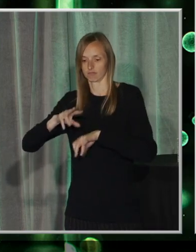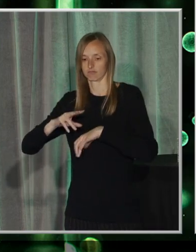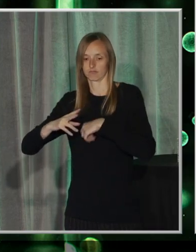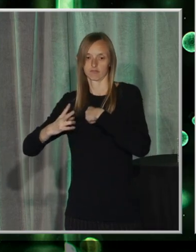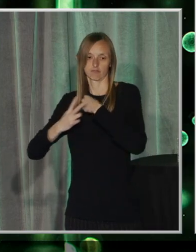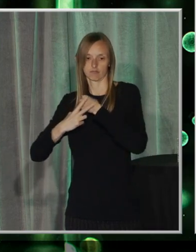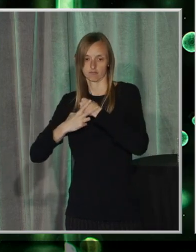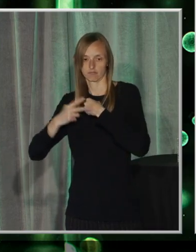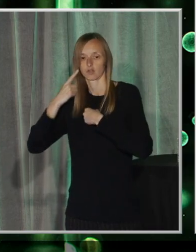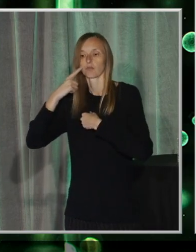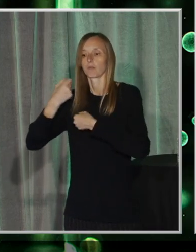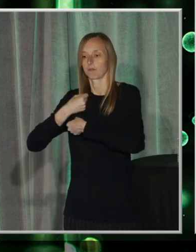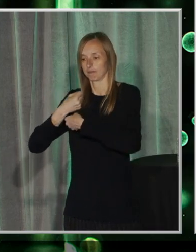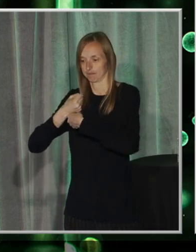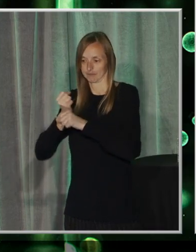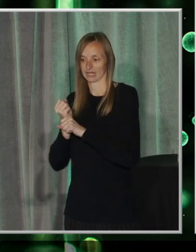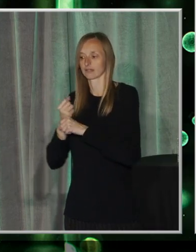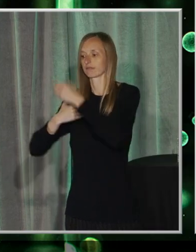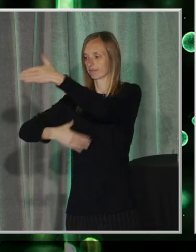charcoal cooler.